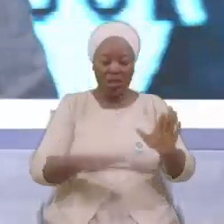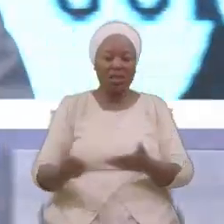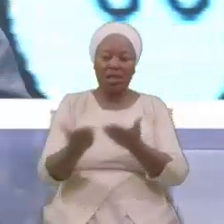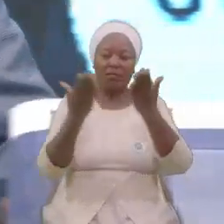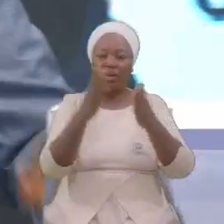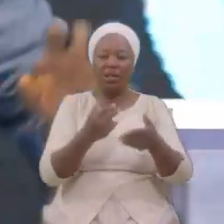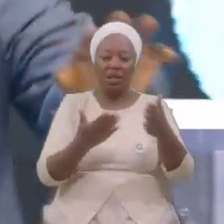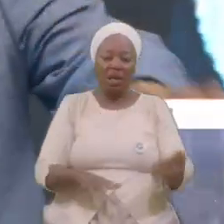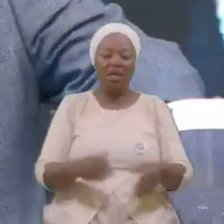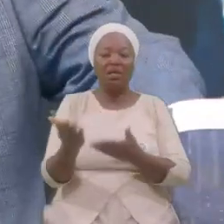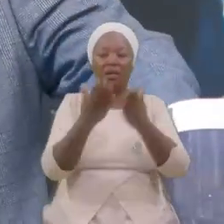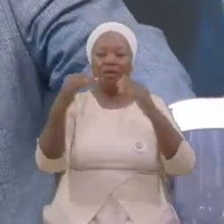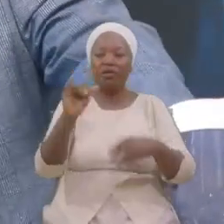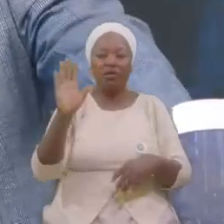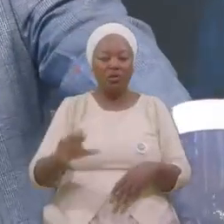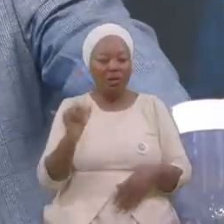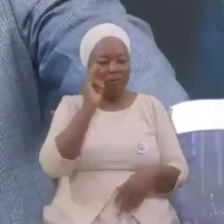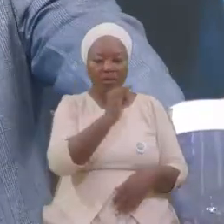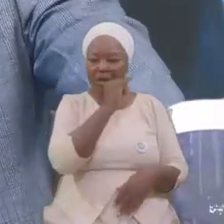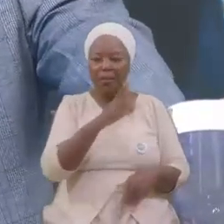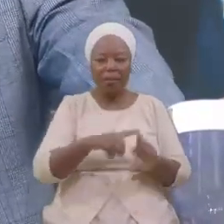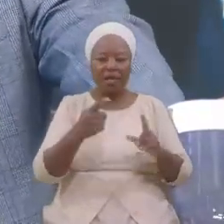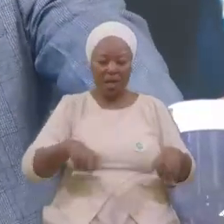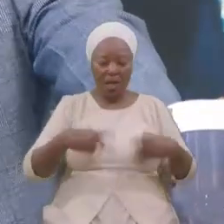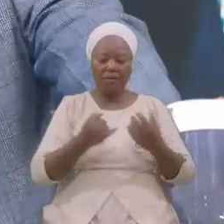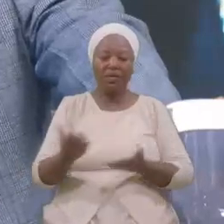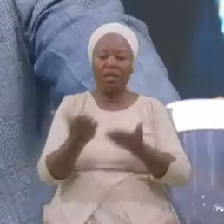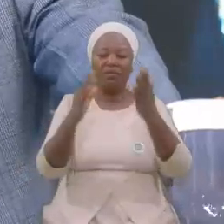Israel, the living sacrifice, holy,